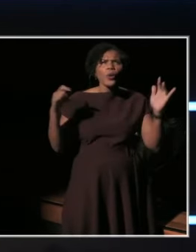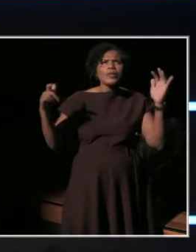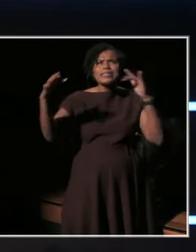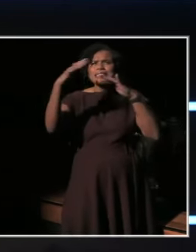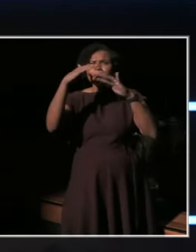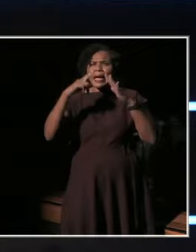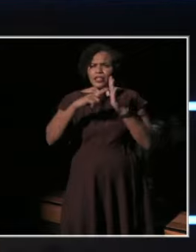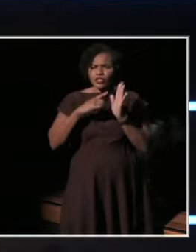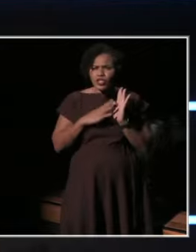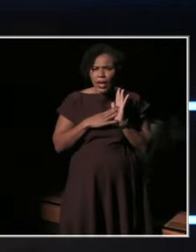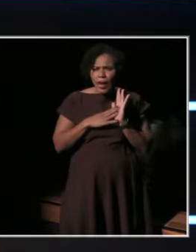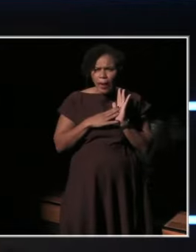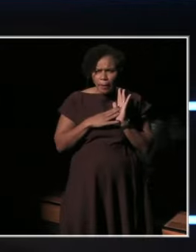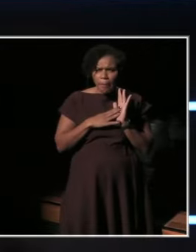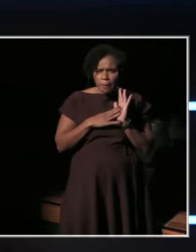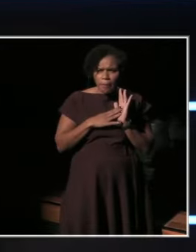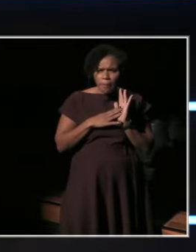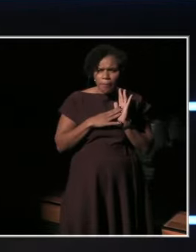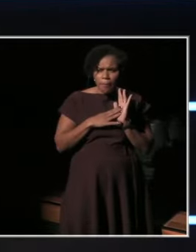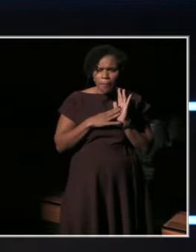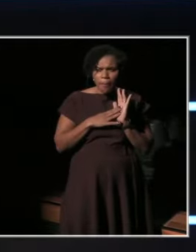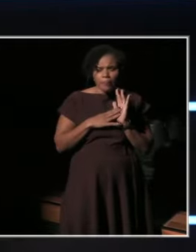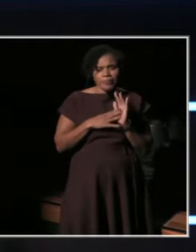Space Jam.